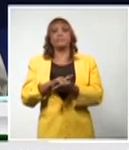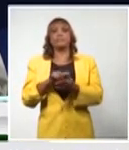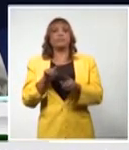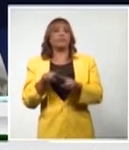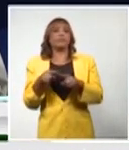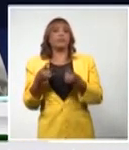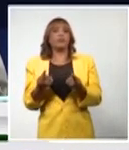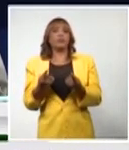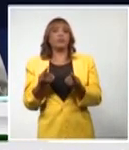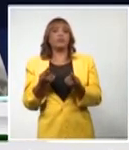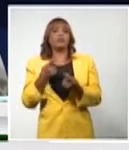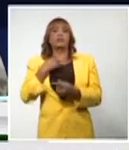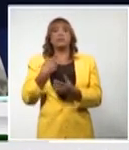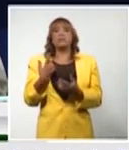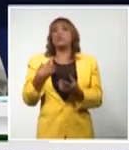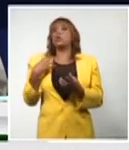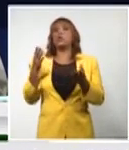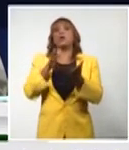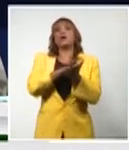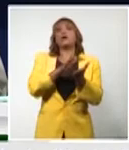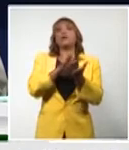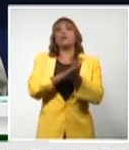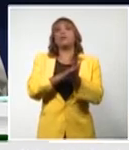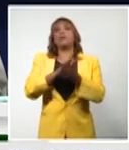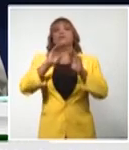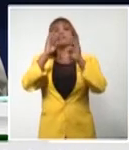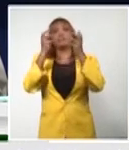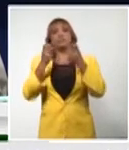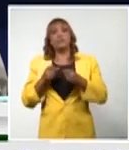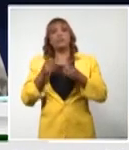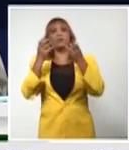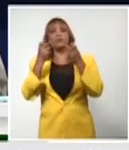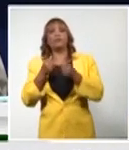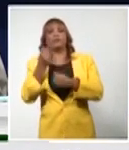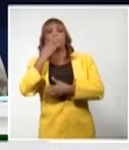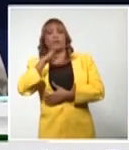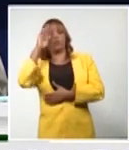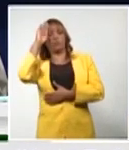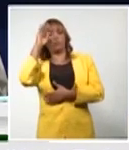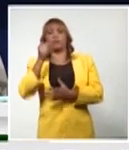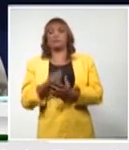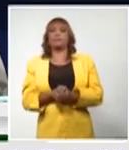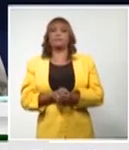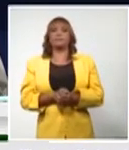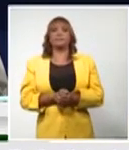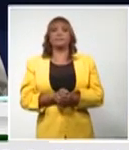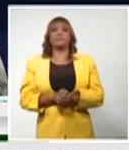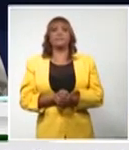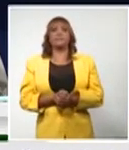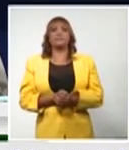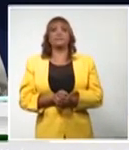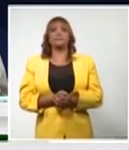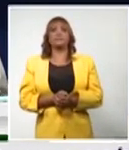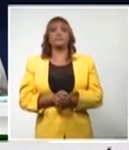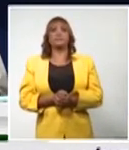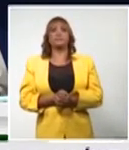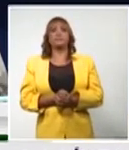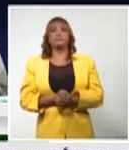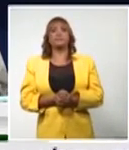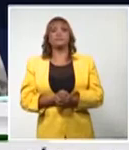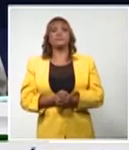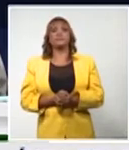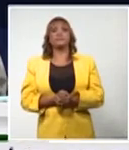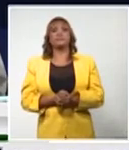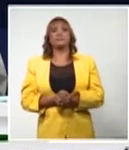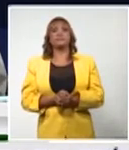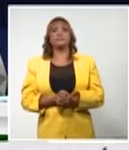which means that these cases do not count toward Cuba's overall local transmission rate, as they did not contract the